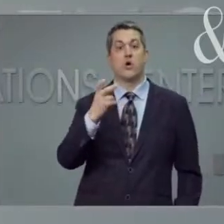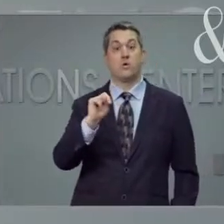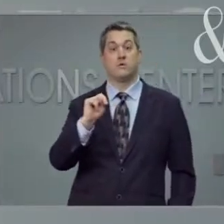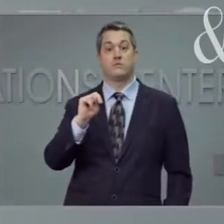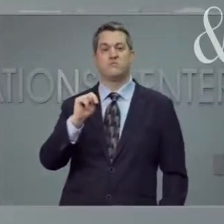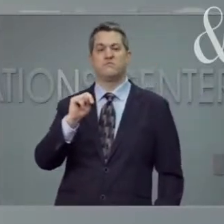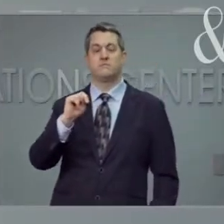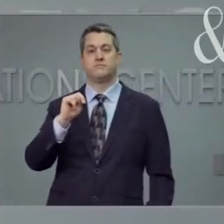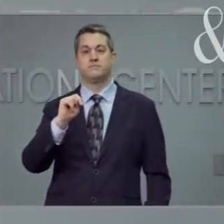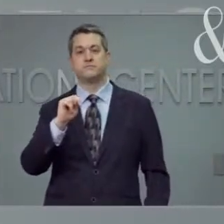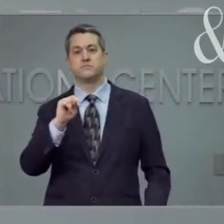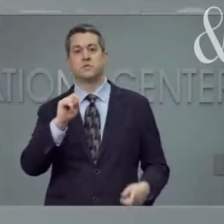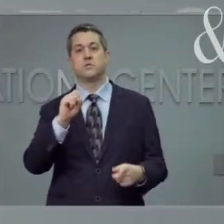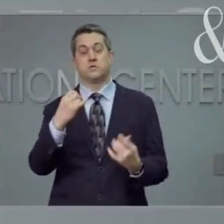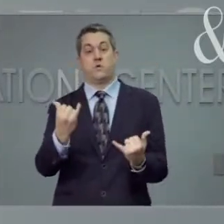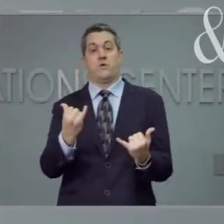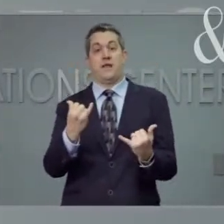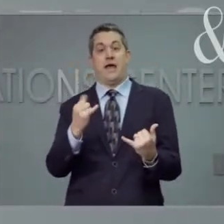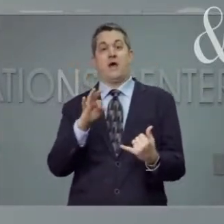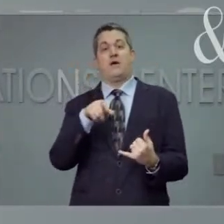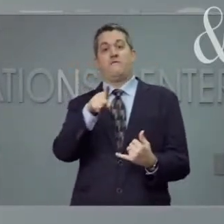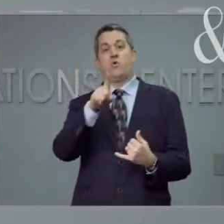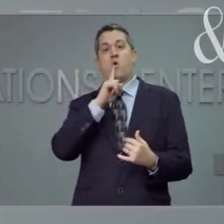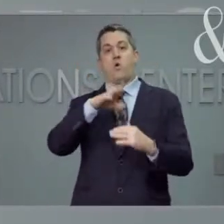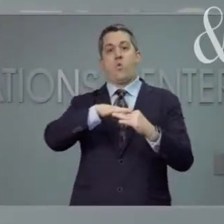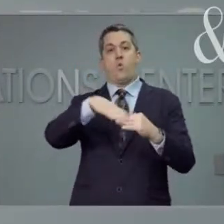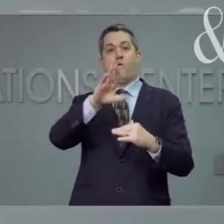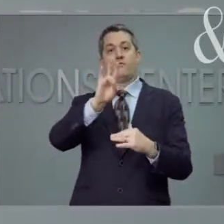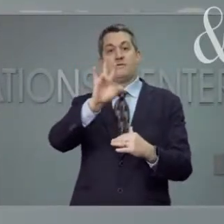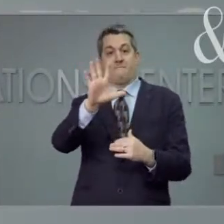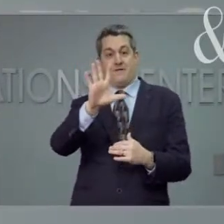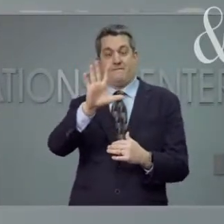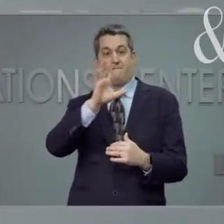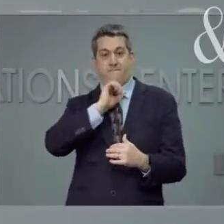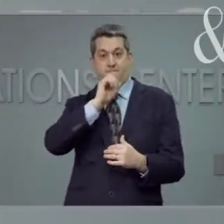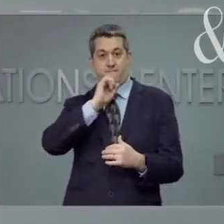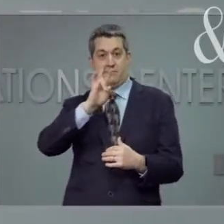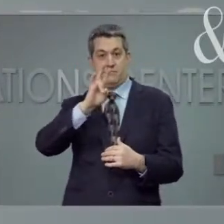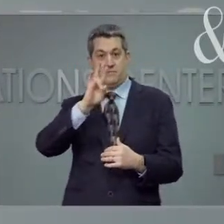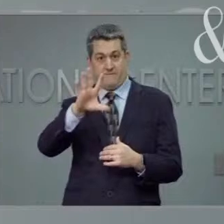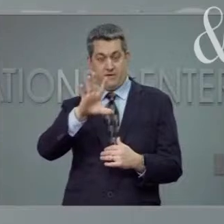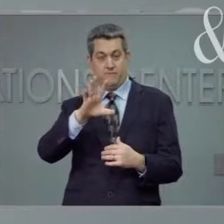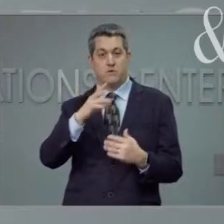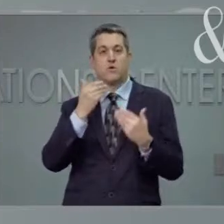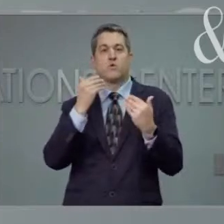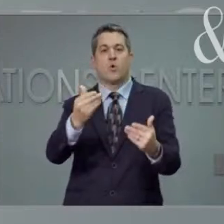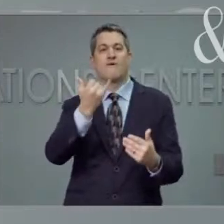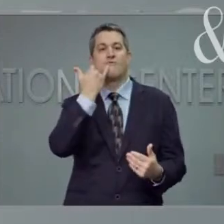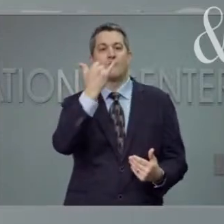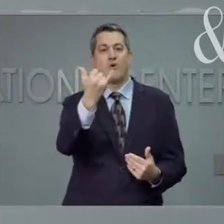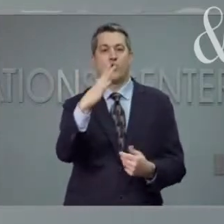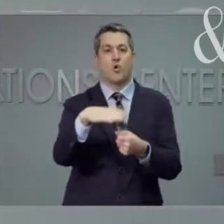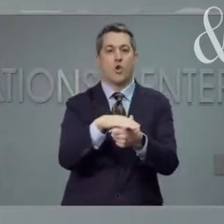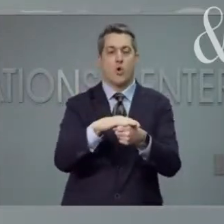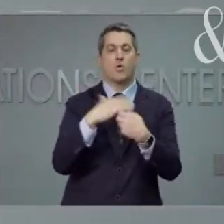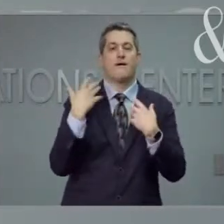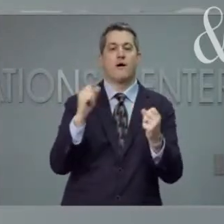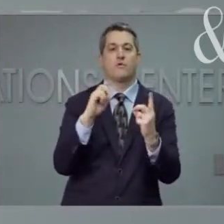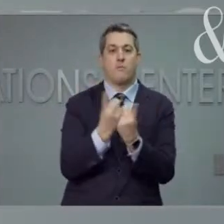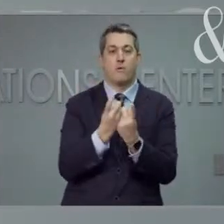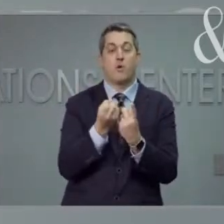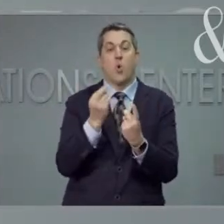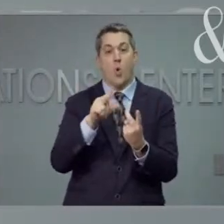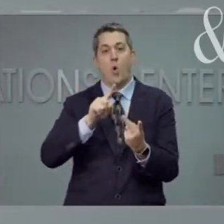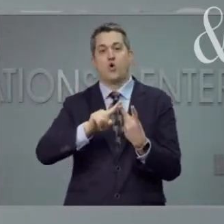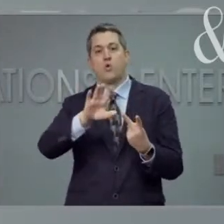Thanks, Dawn. So right now, if you are over 75, we encourage you to call your local health department or your